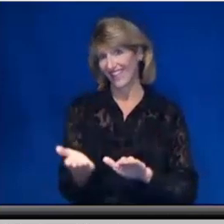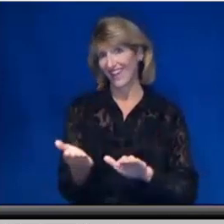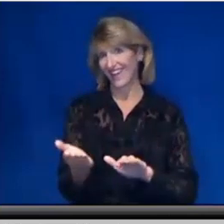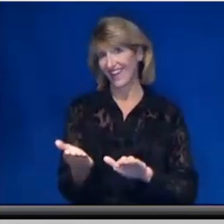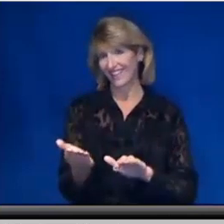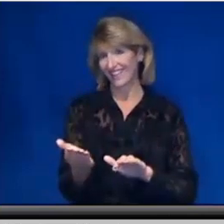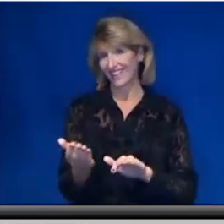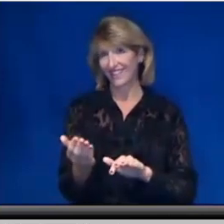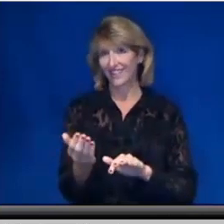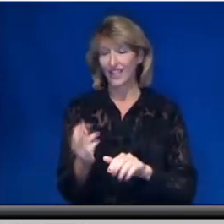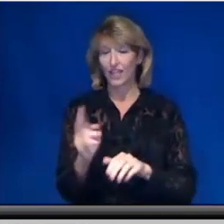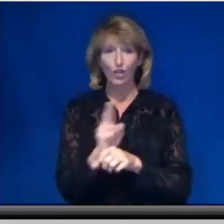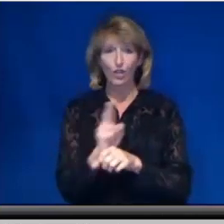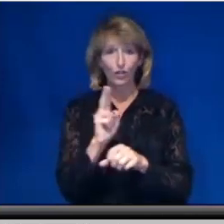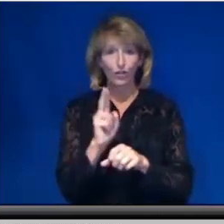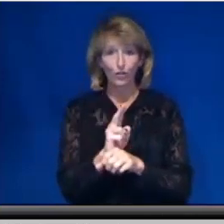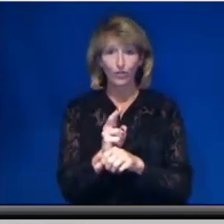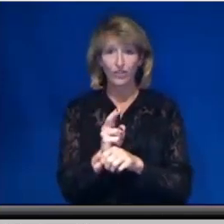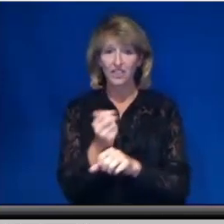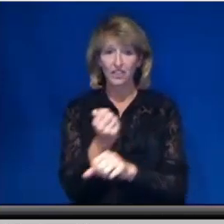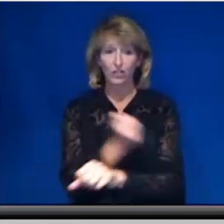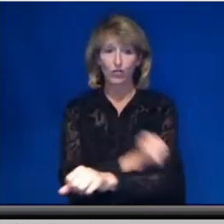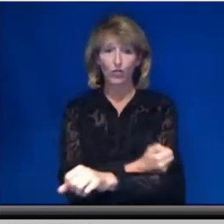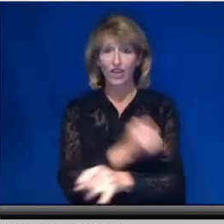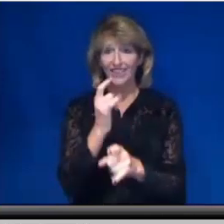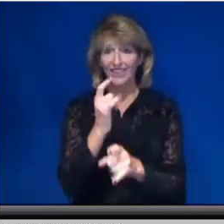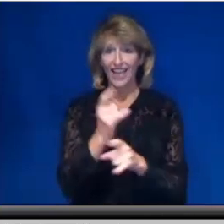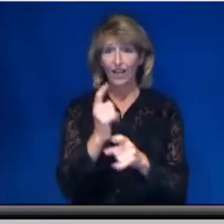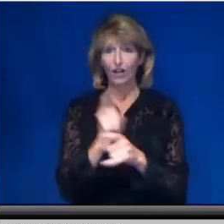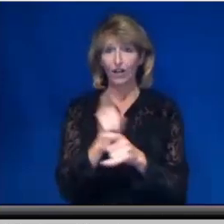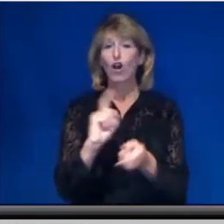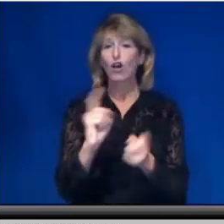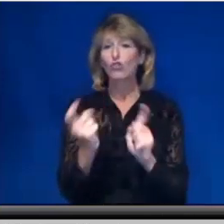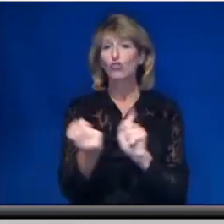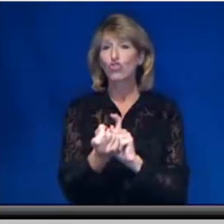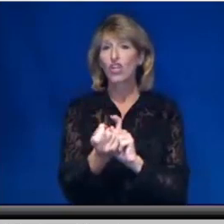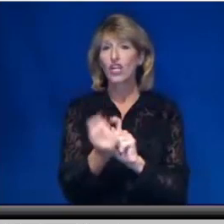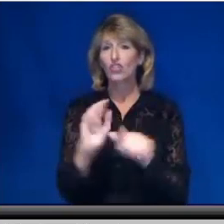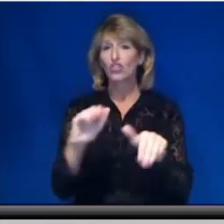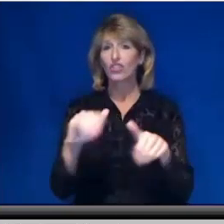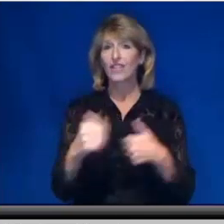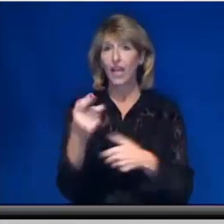The use can be progressive and potentially fatal.